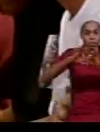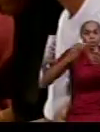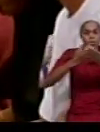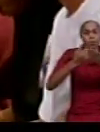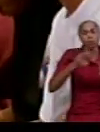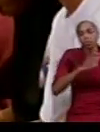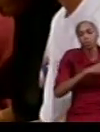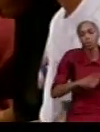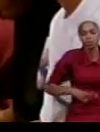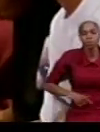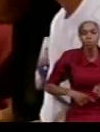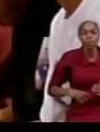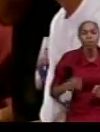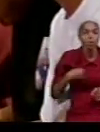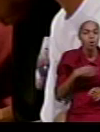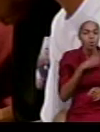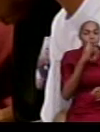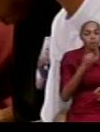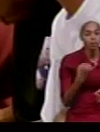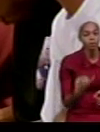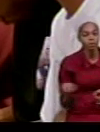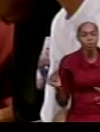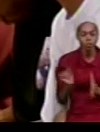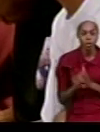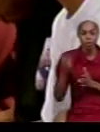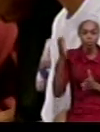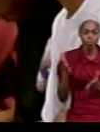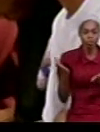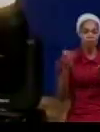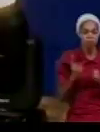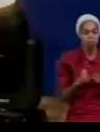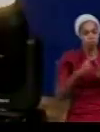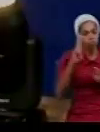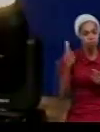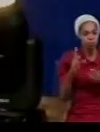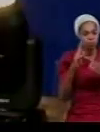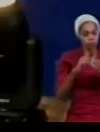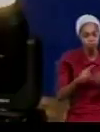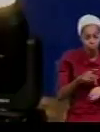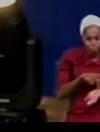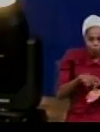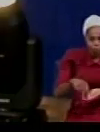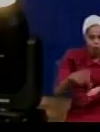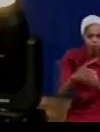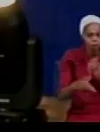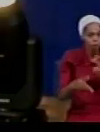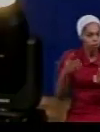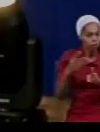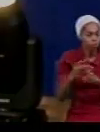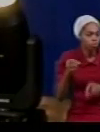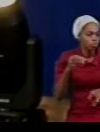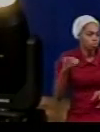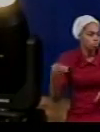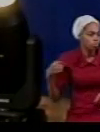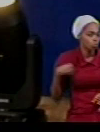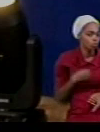and want to use to purify the world. And therefore, we must keep ourselves pure. We don't mix